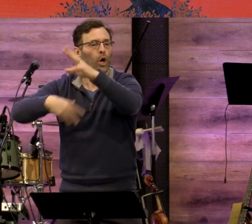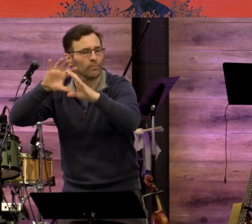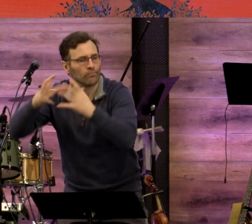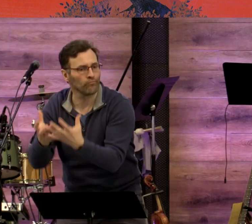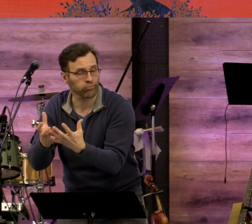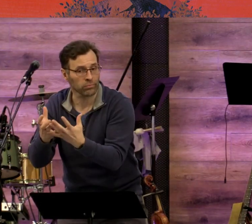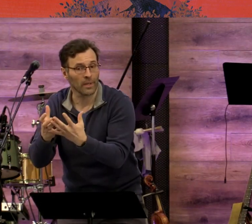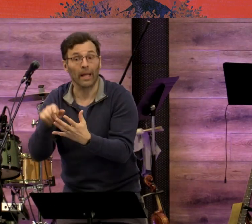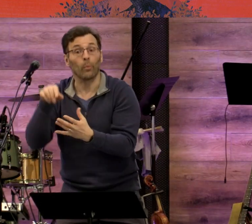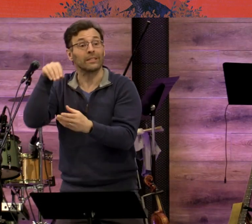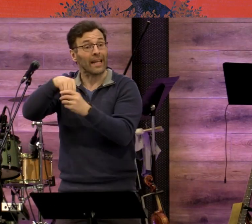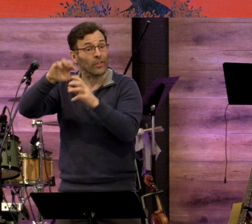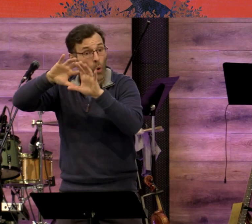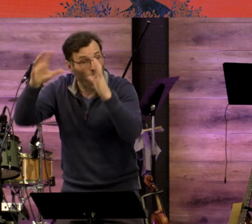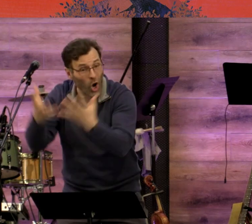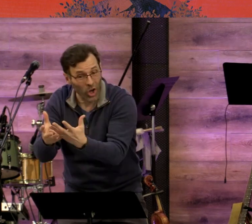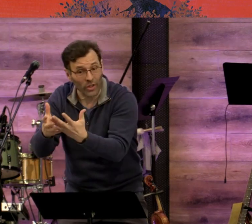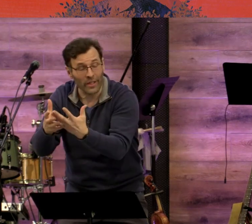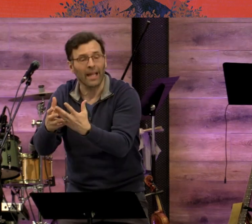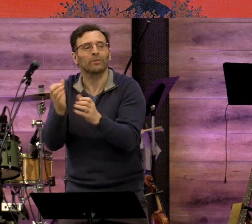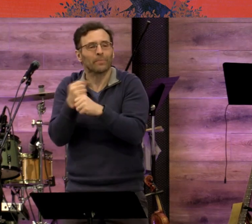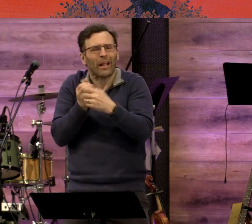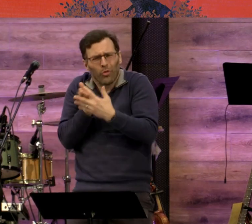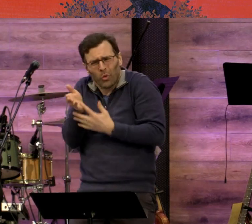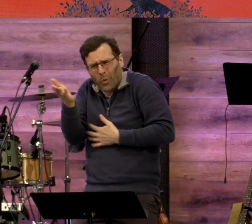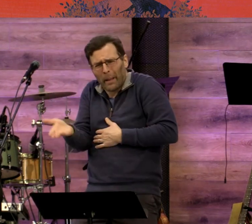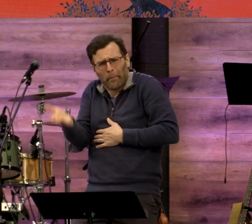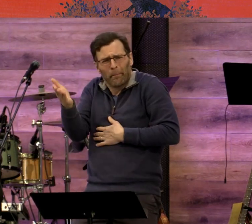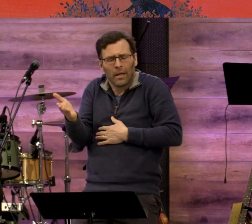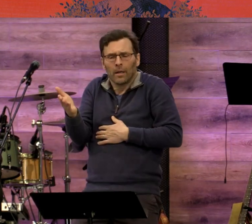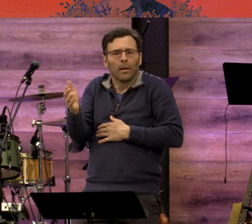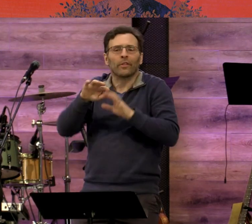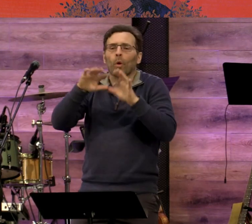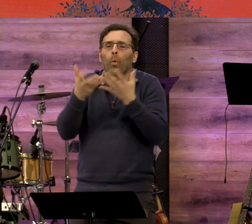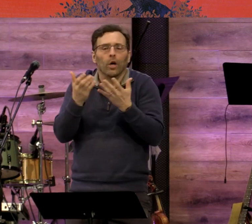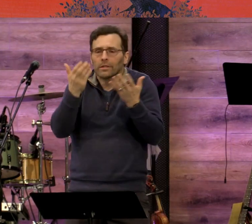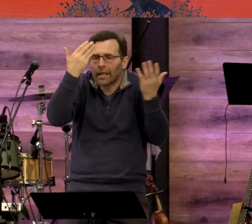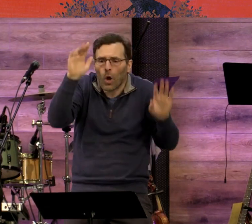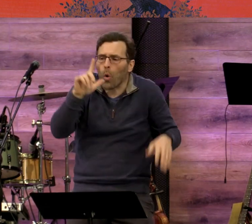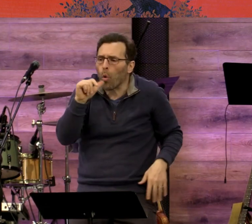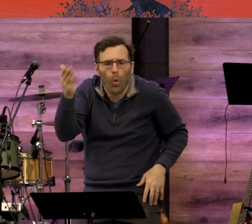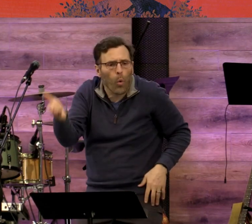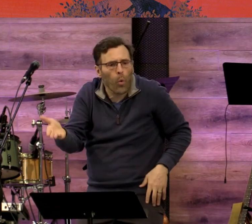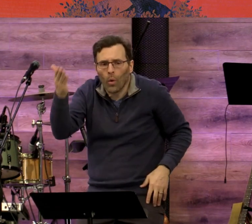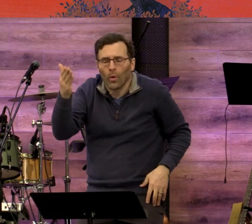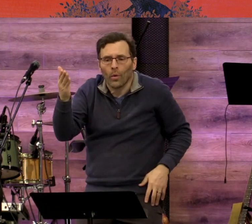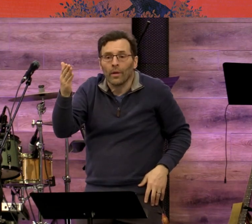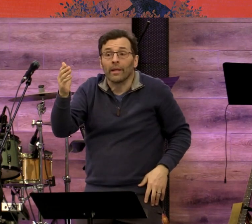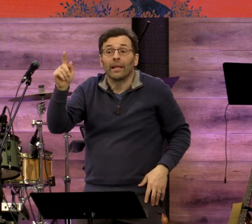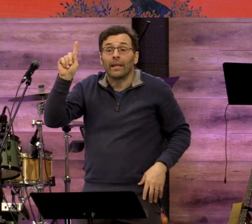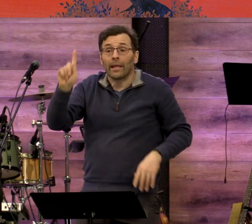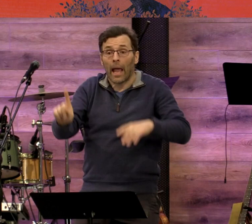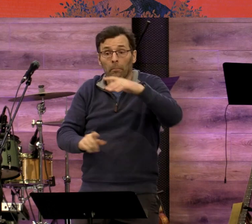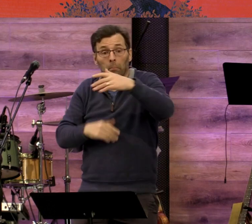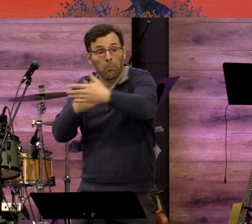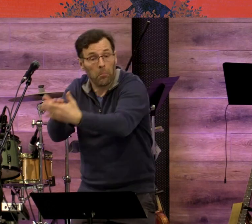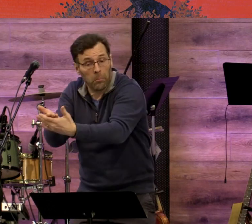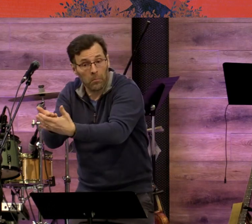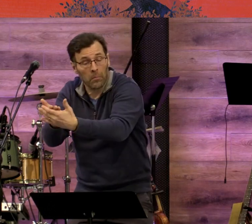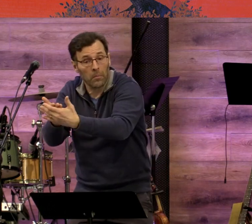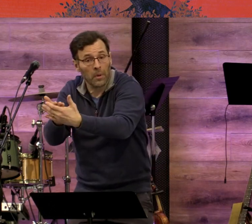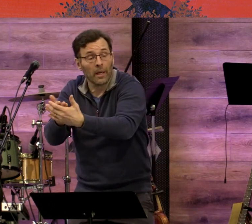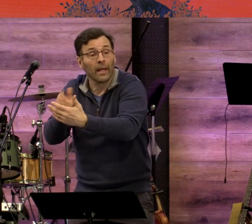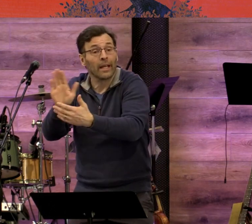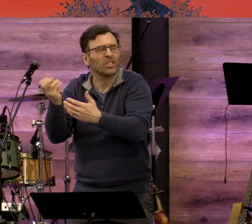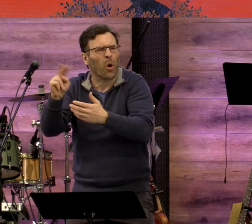the world, and the world was made through him. Yet the world did not know him. He came to his own, and his